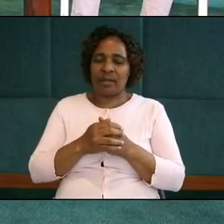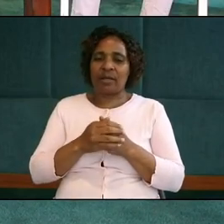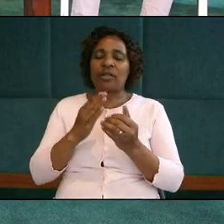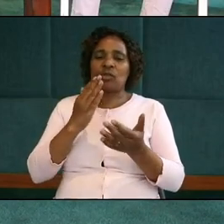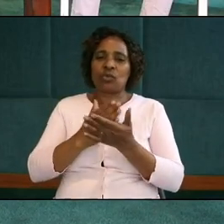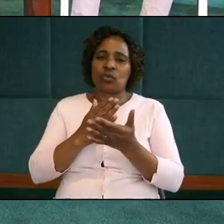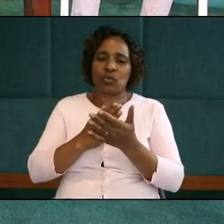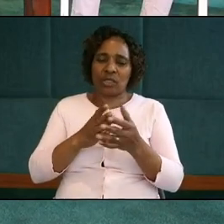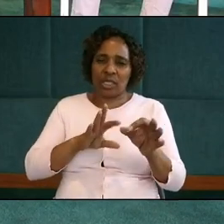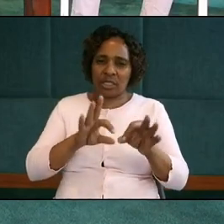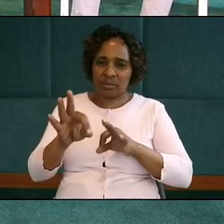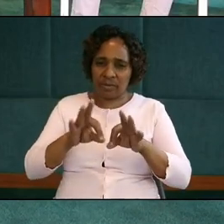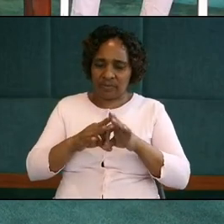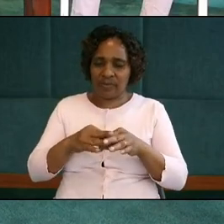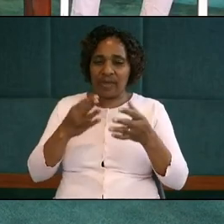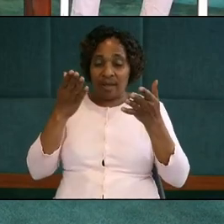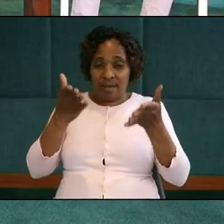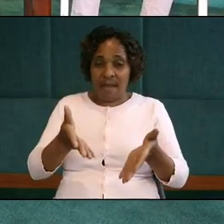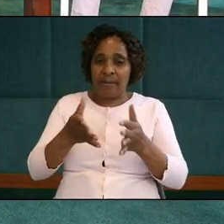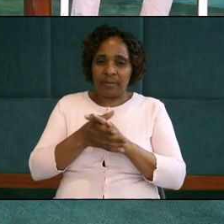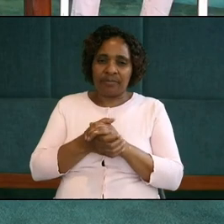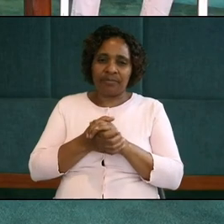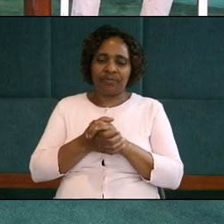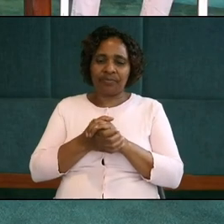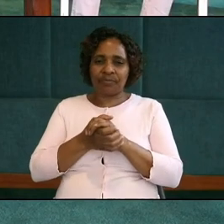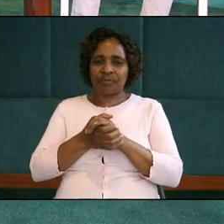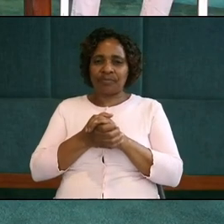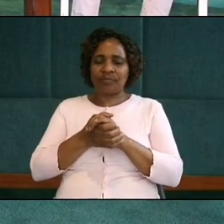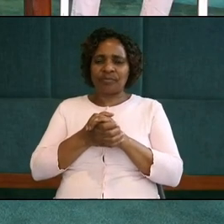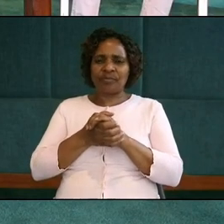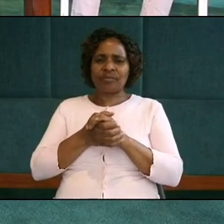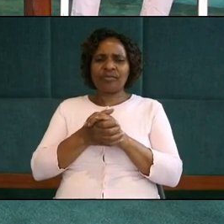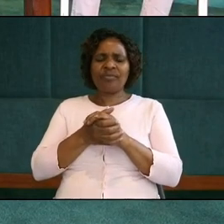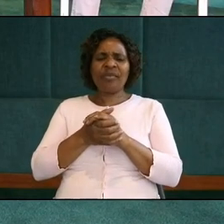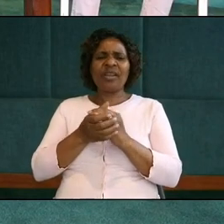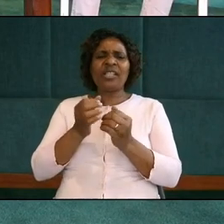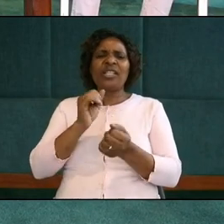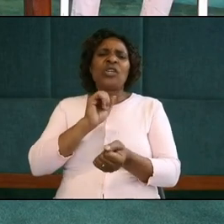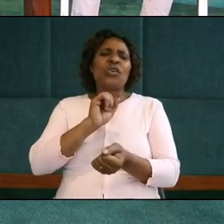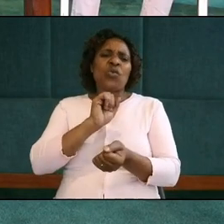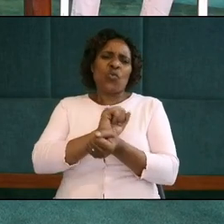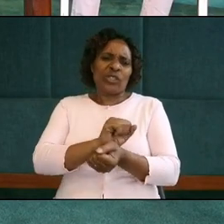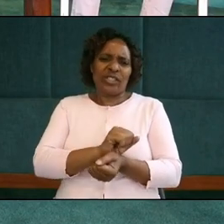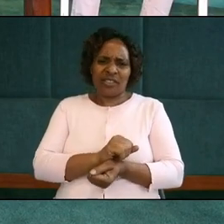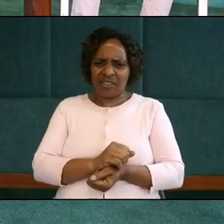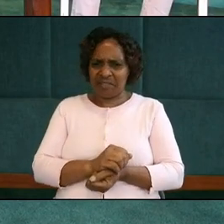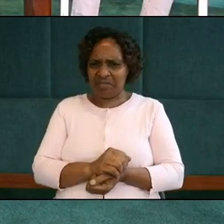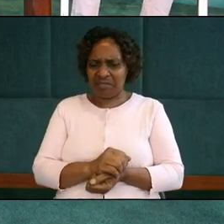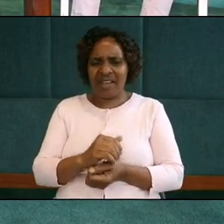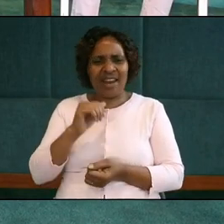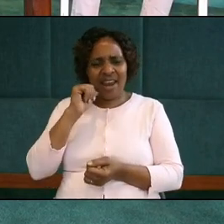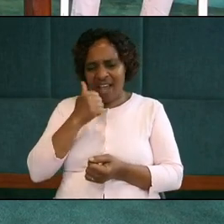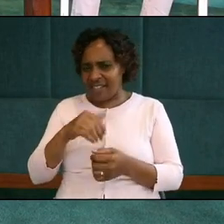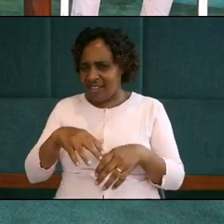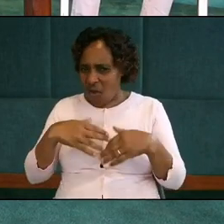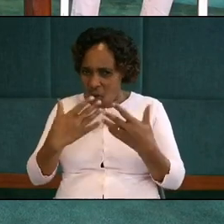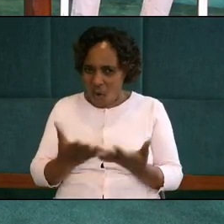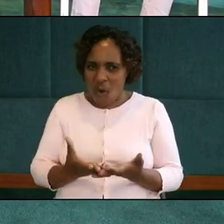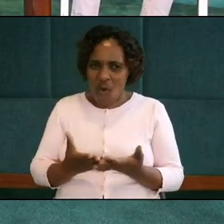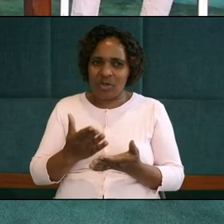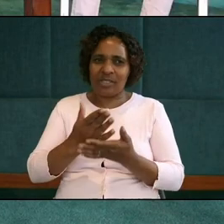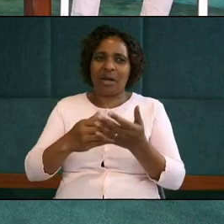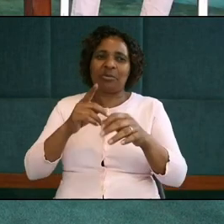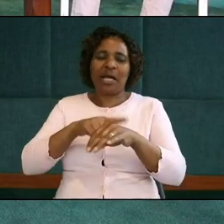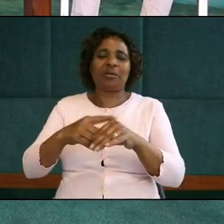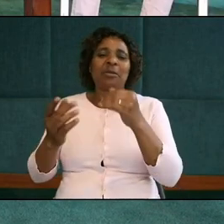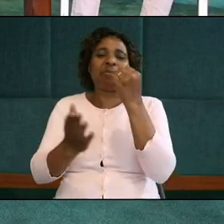me is right here, consequences. Mm-hmm. Consequences can be nice, or consequences can be bad. Mm-hmm. At times